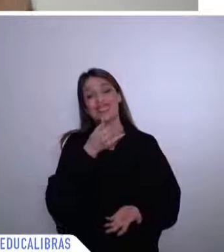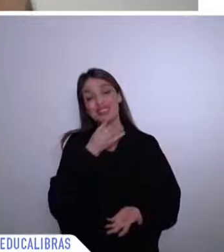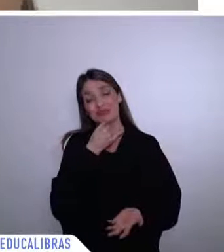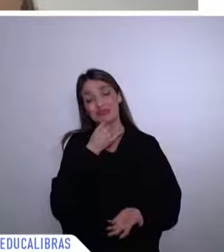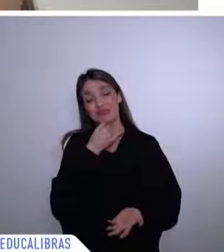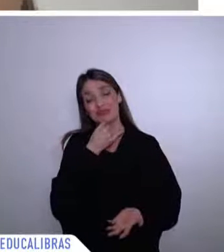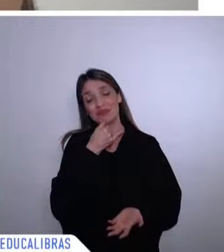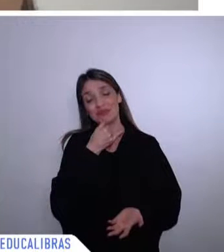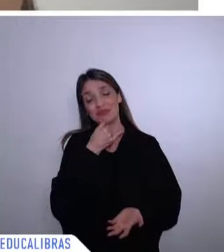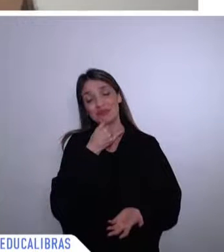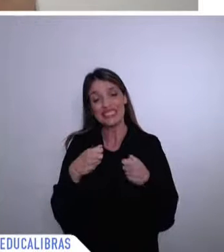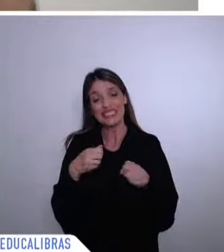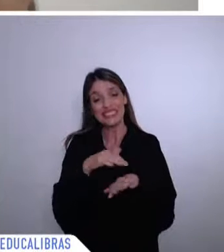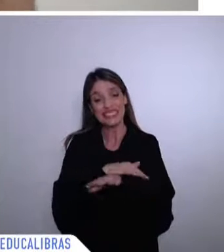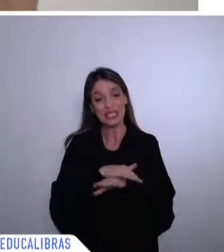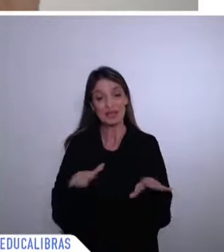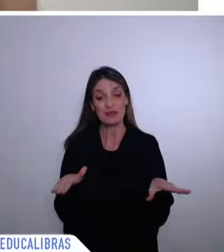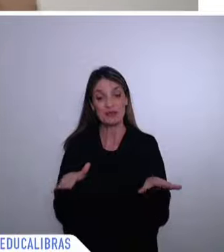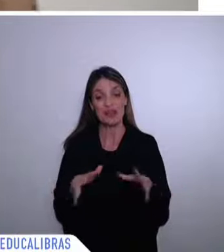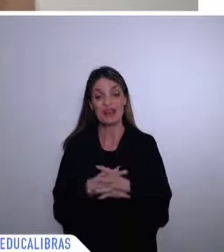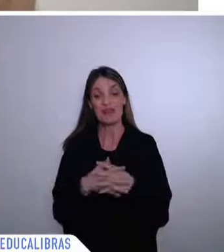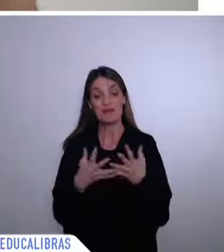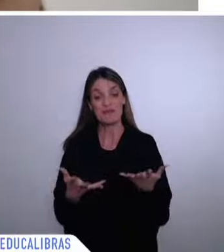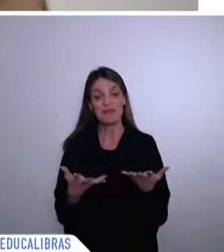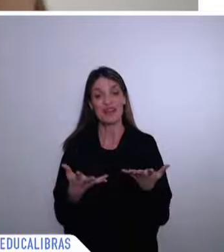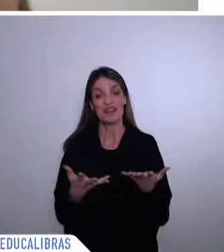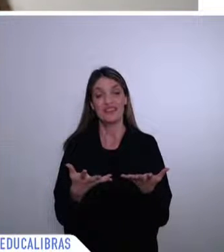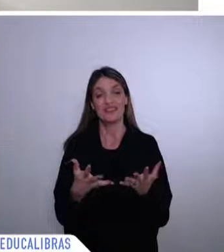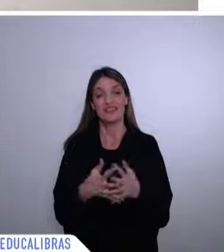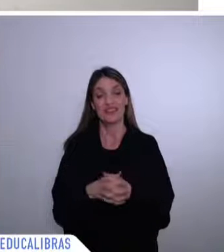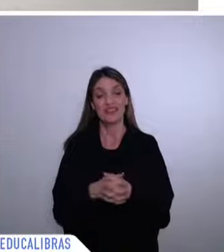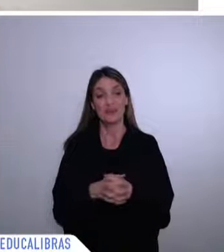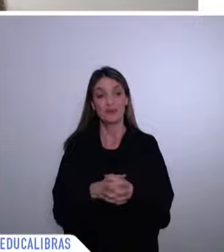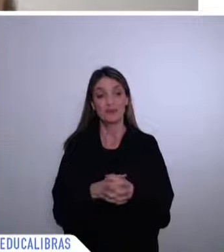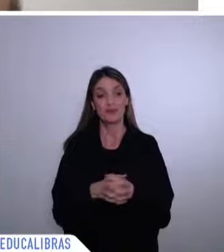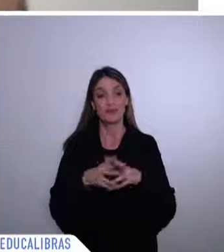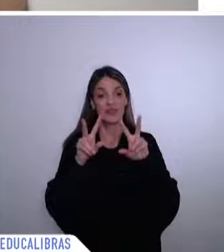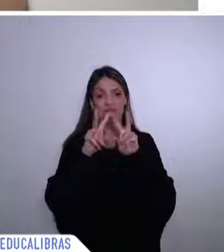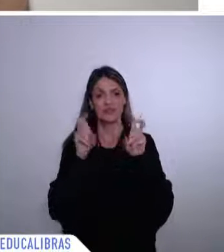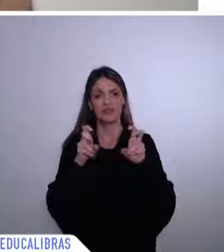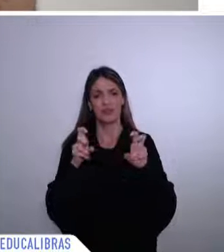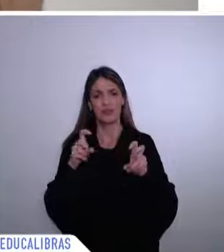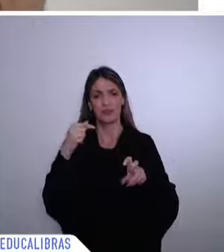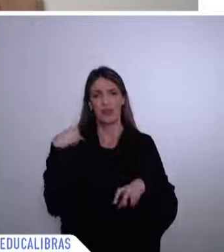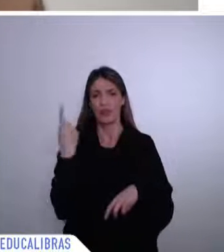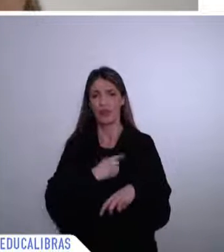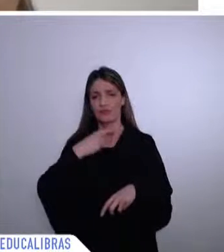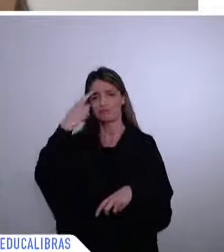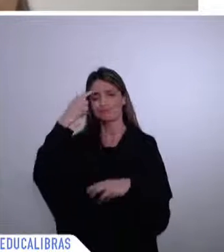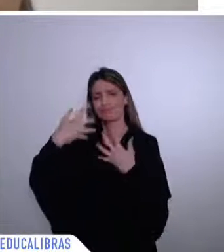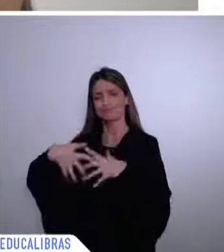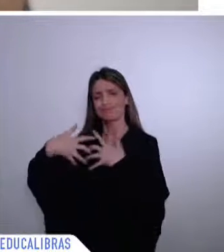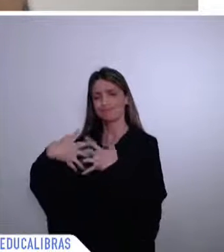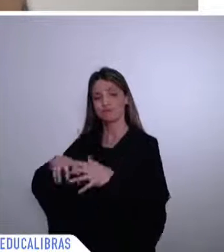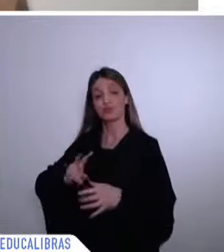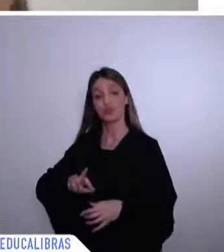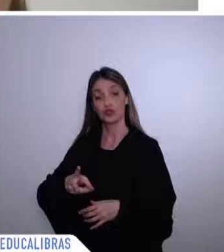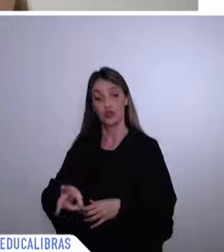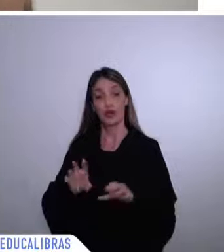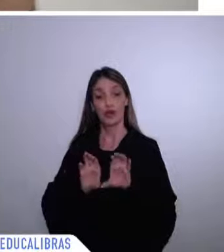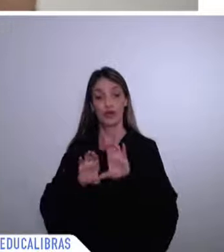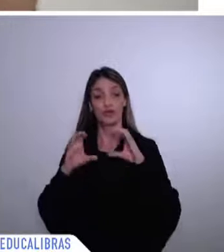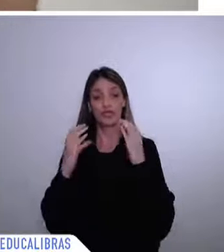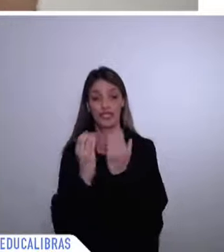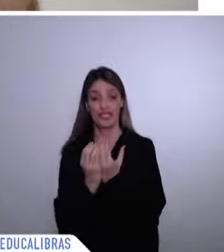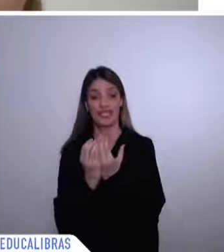Thank you very much. I apologize, but we have to close. It's the beginning of a discussion that can bring further discussions in the